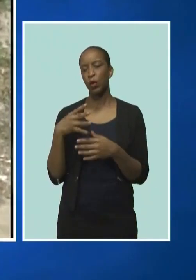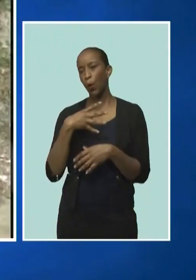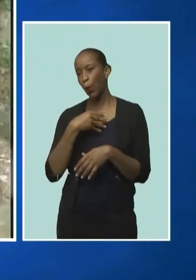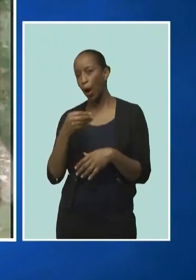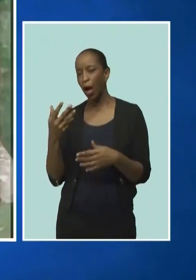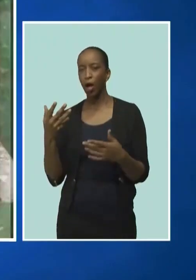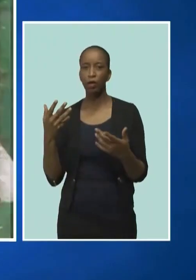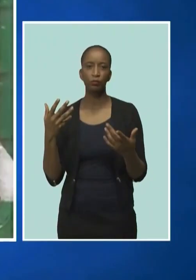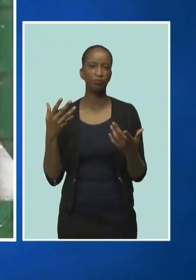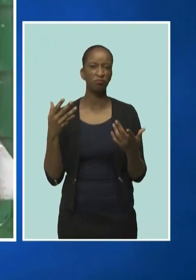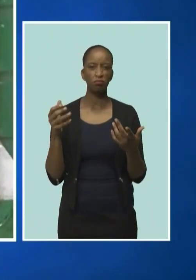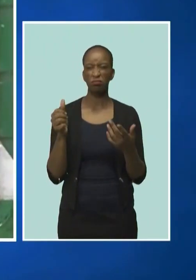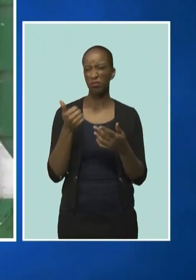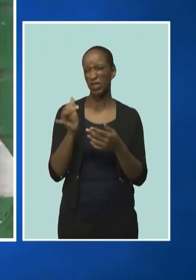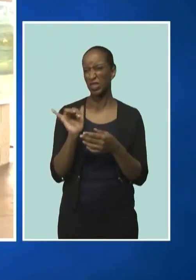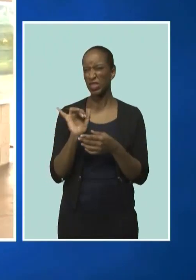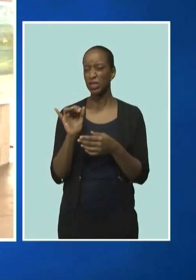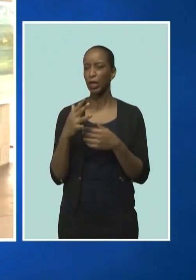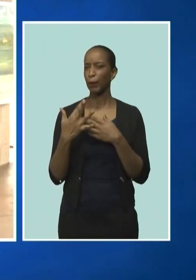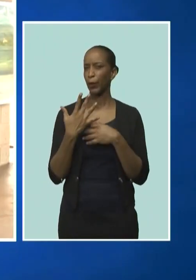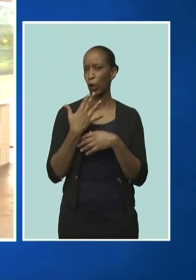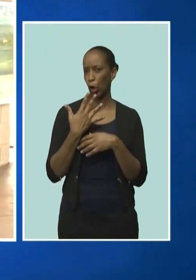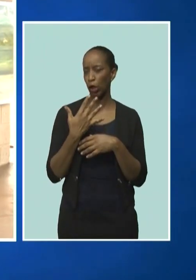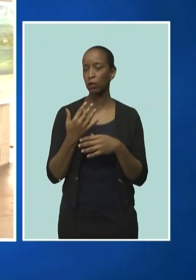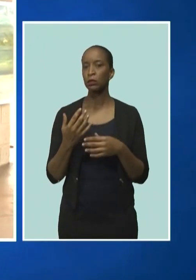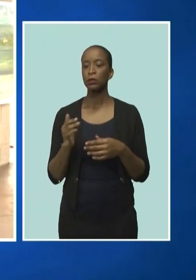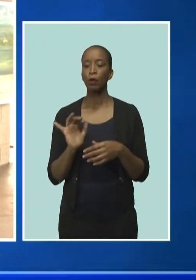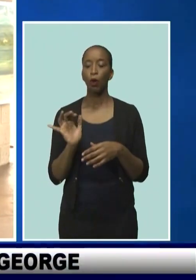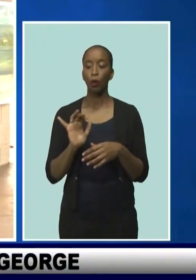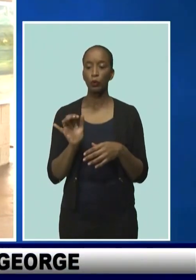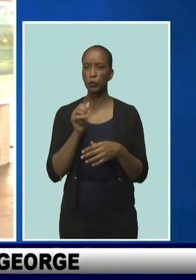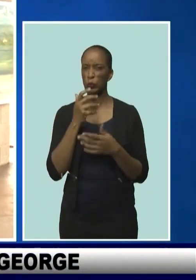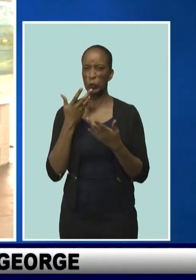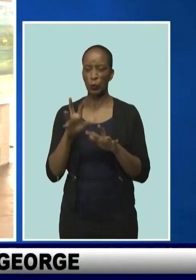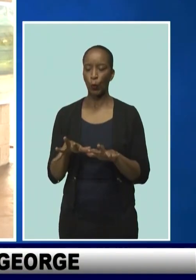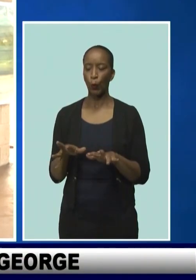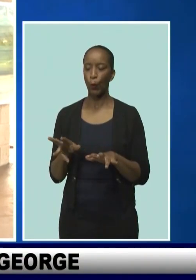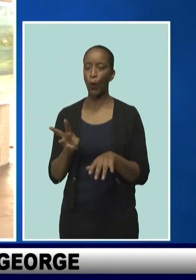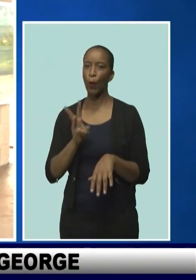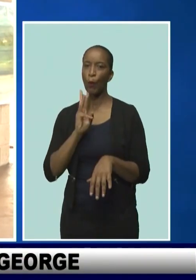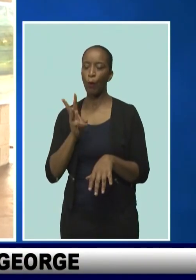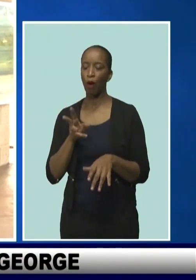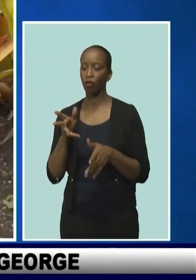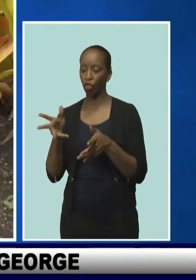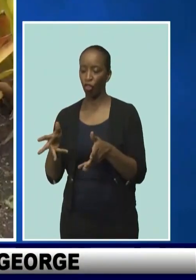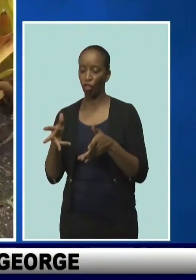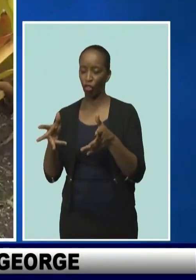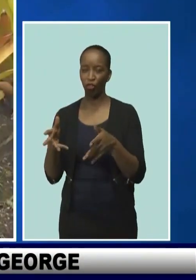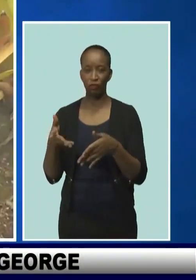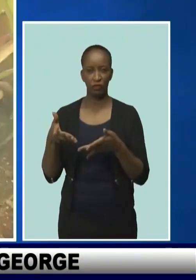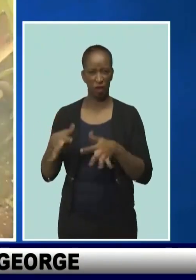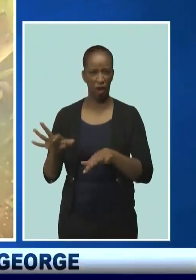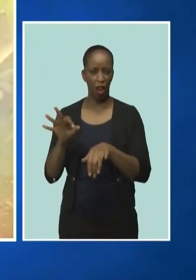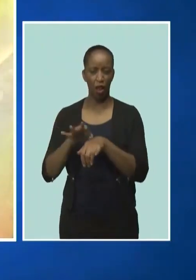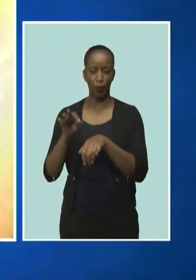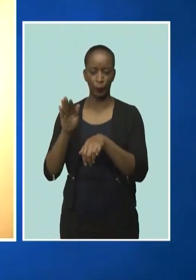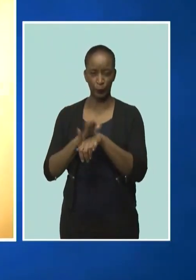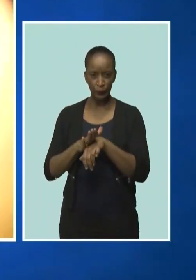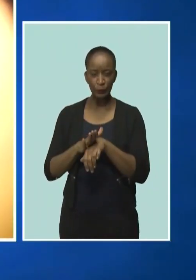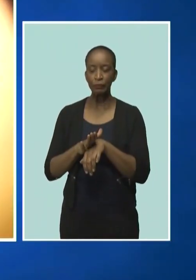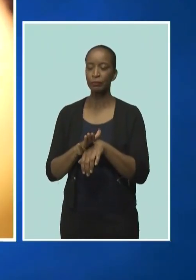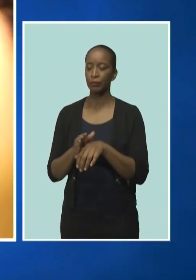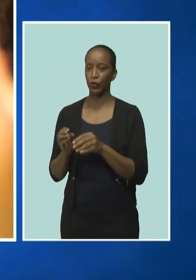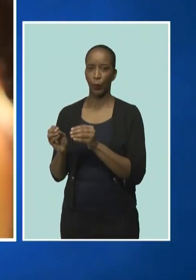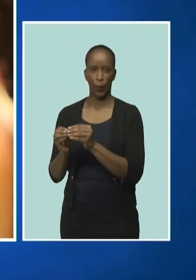and around their premises. I've gone into households and seen persons have plants